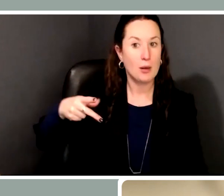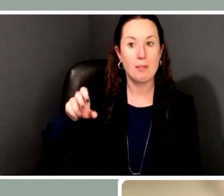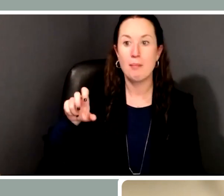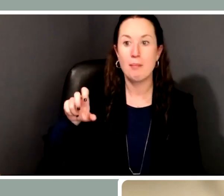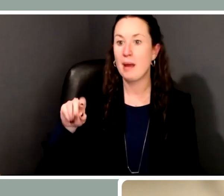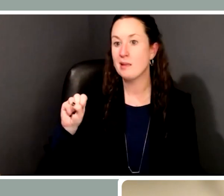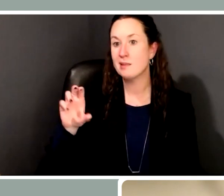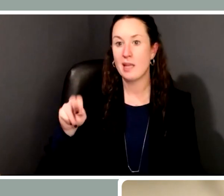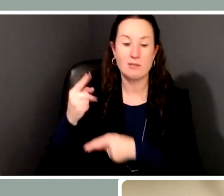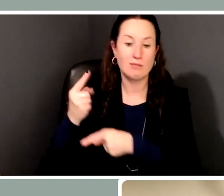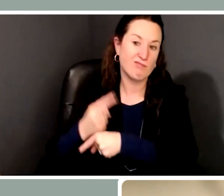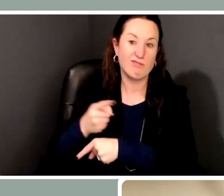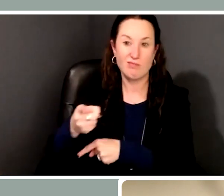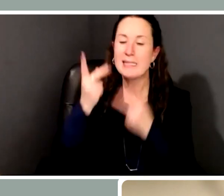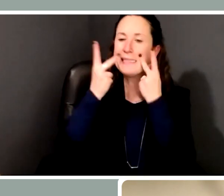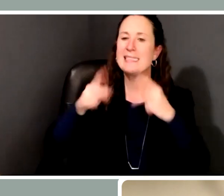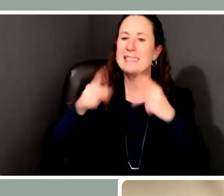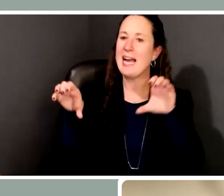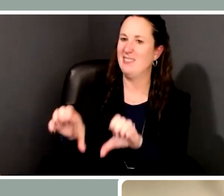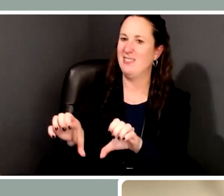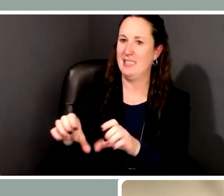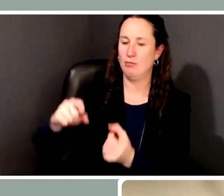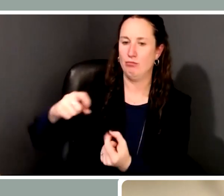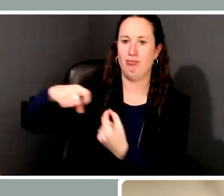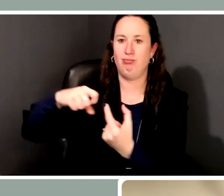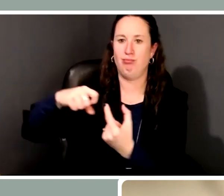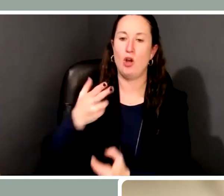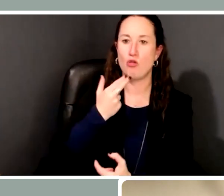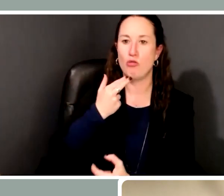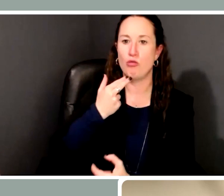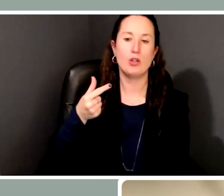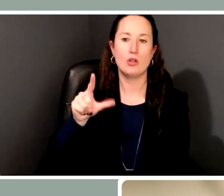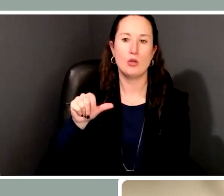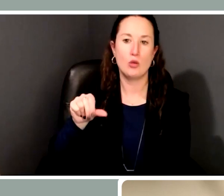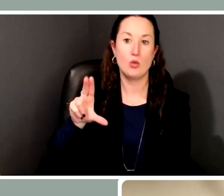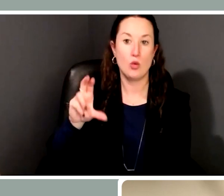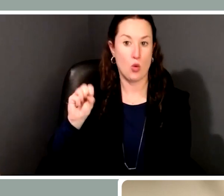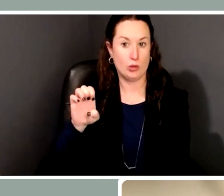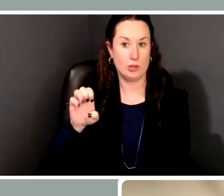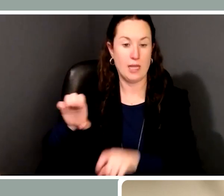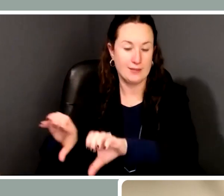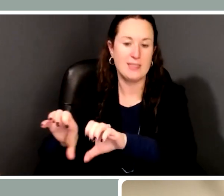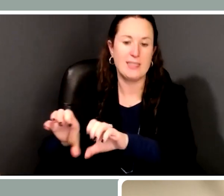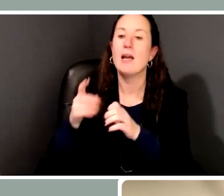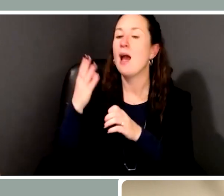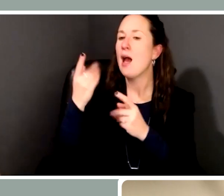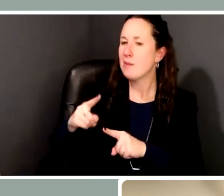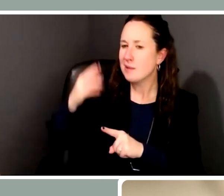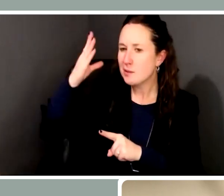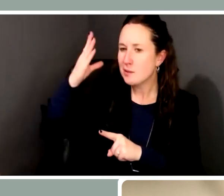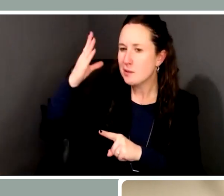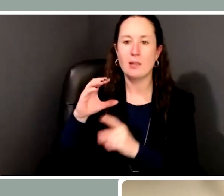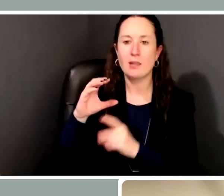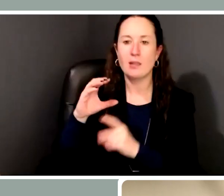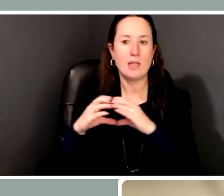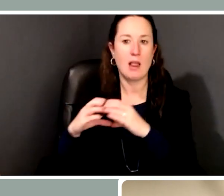up activity, it picks up glucose activity, which occurs when cells are inflamed or when there's